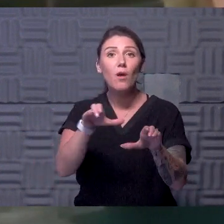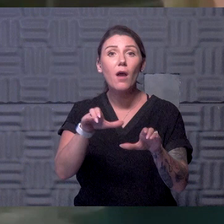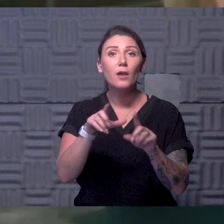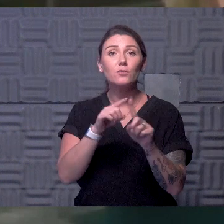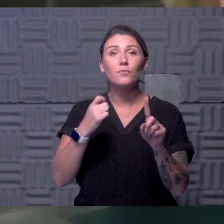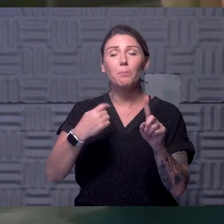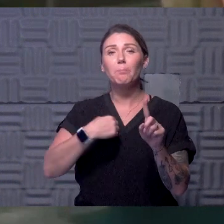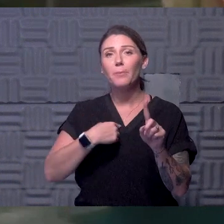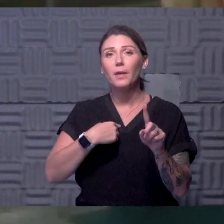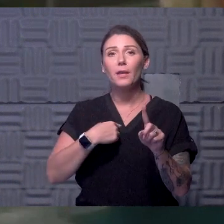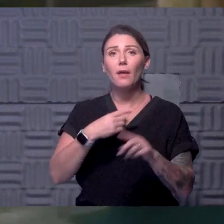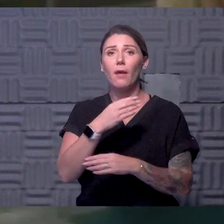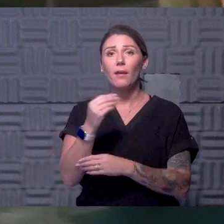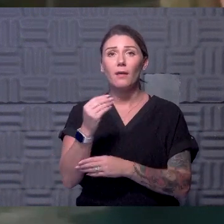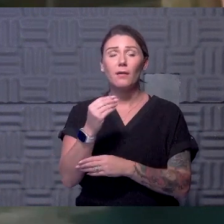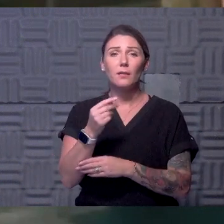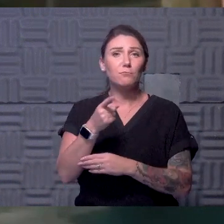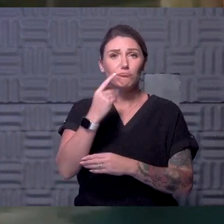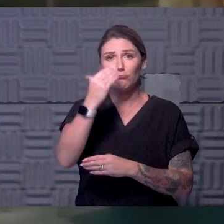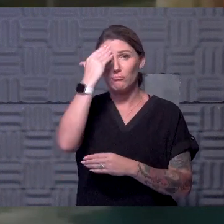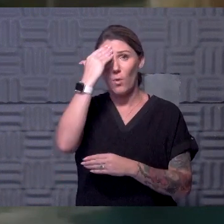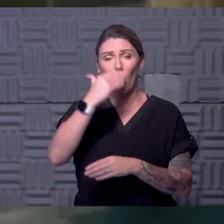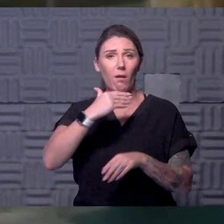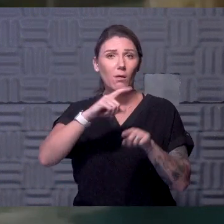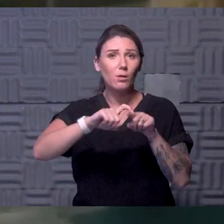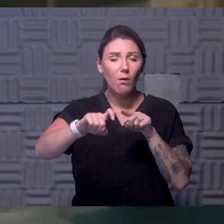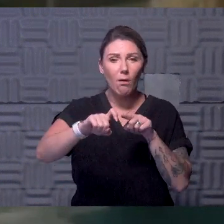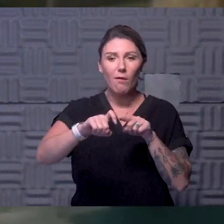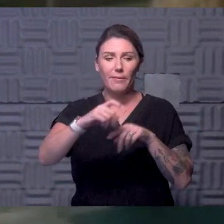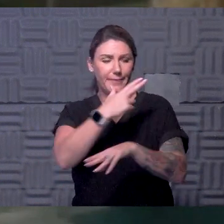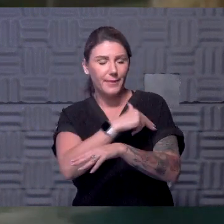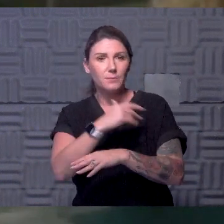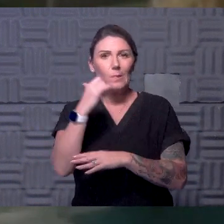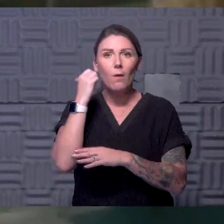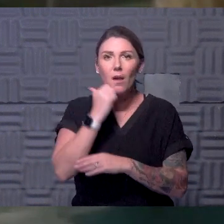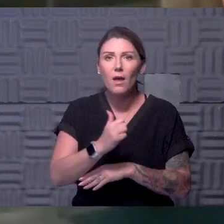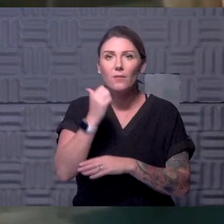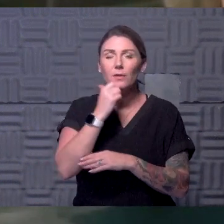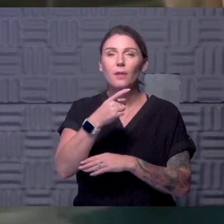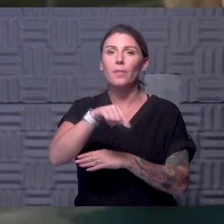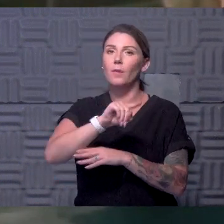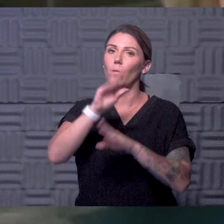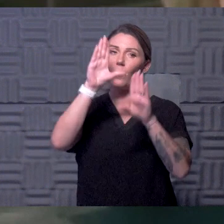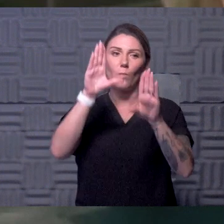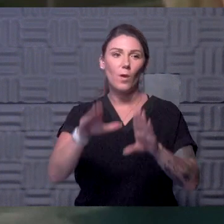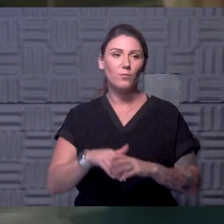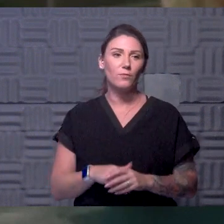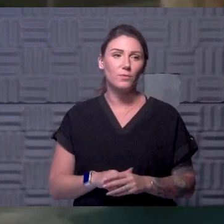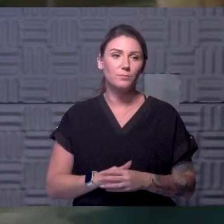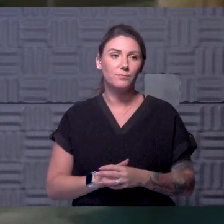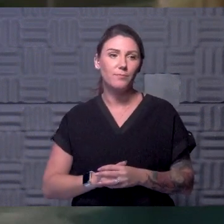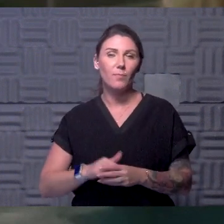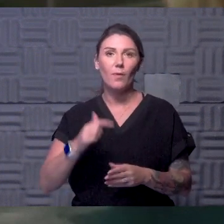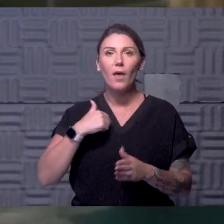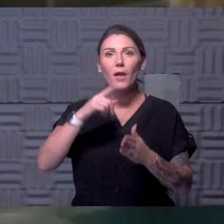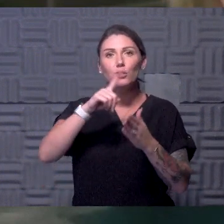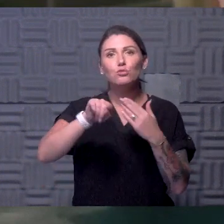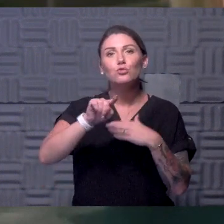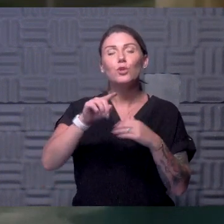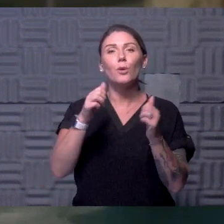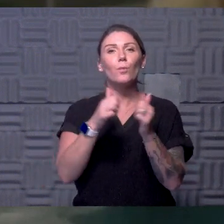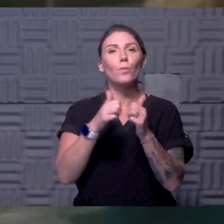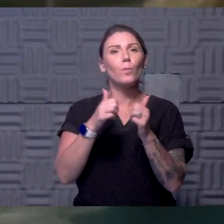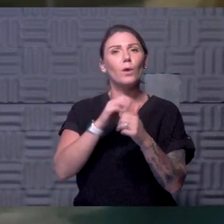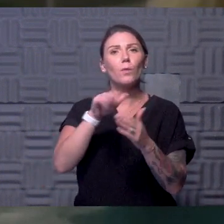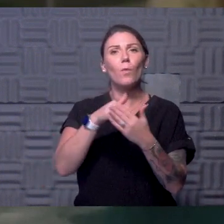and you know, I called the hospital every day and they were absolutely wonderful. I checked in at